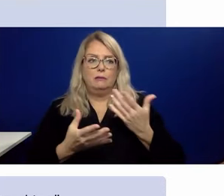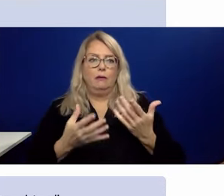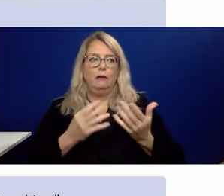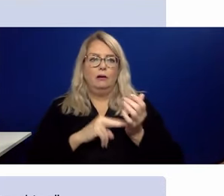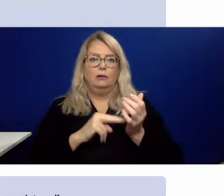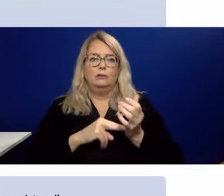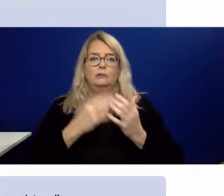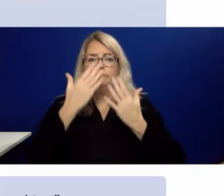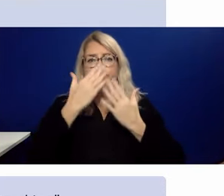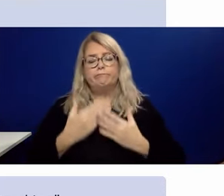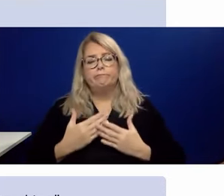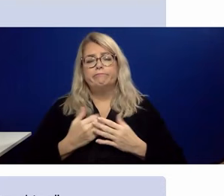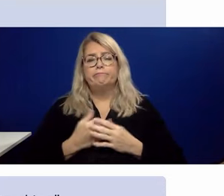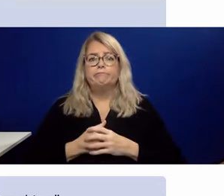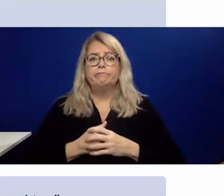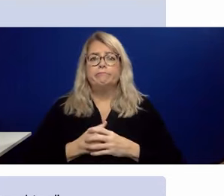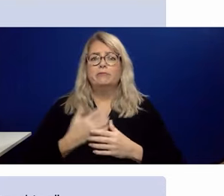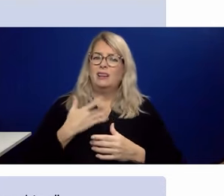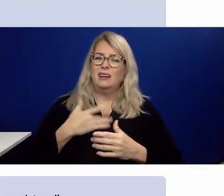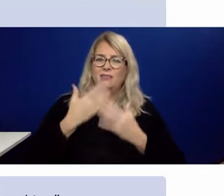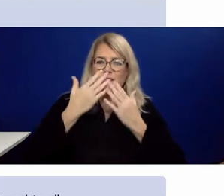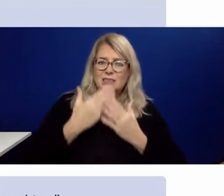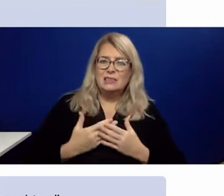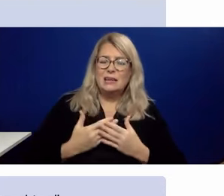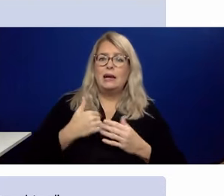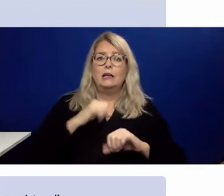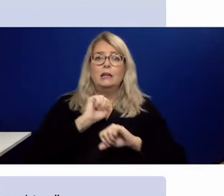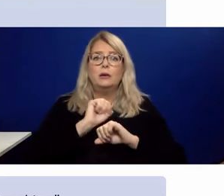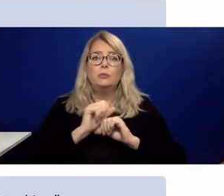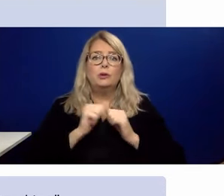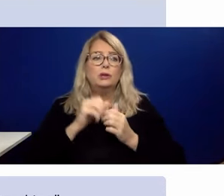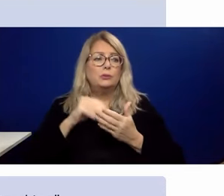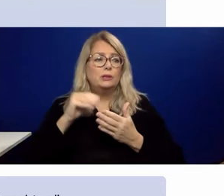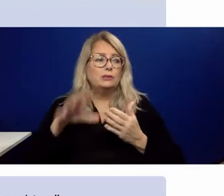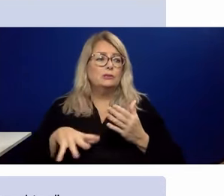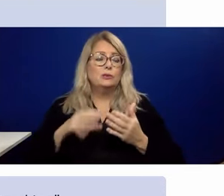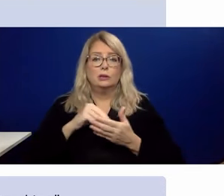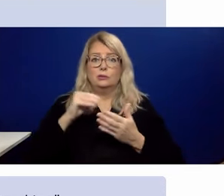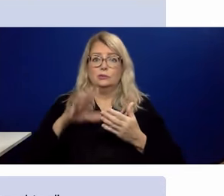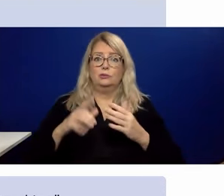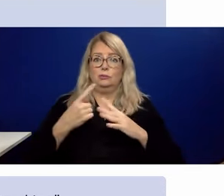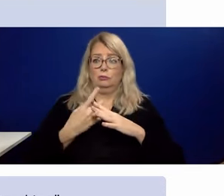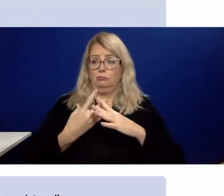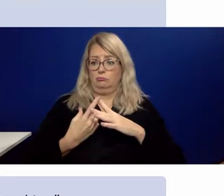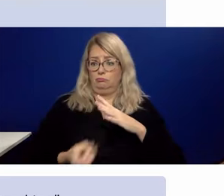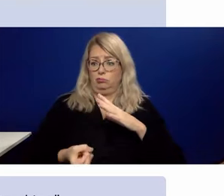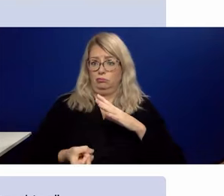I don't know about you sometimes, but I do feel sad when I'm working with a student and then the student disappears.